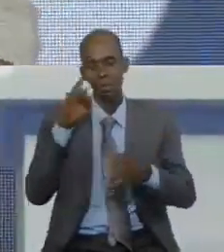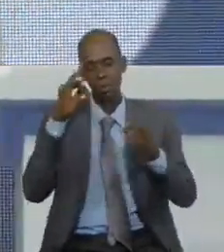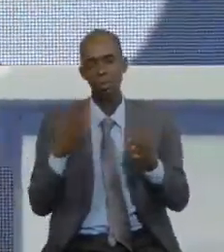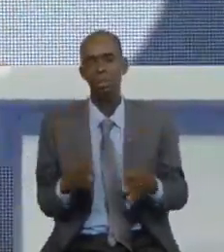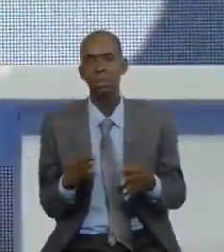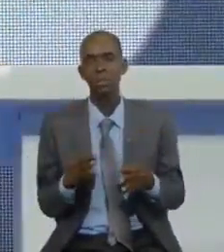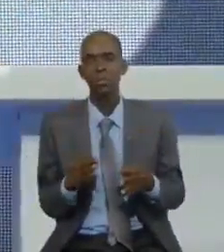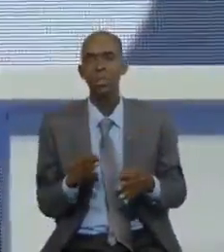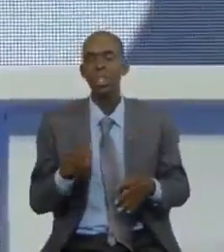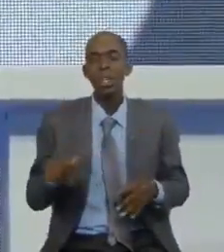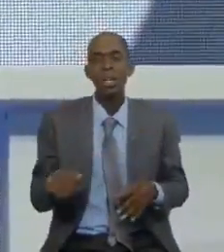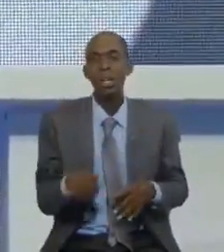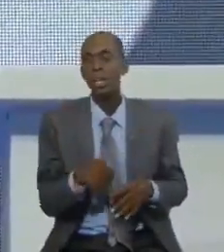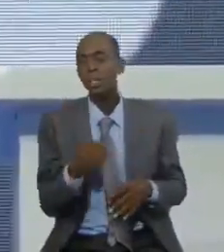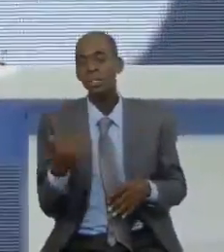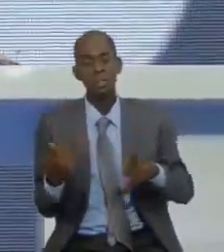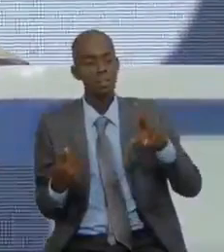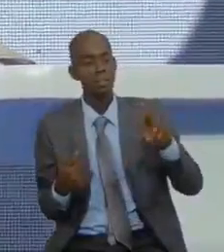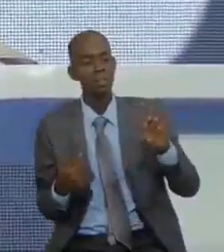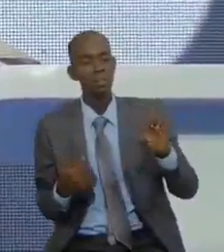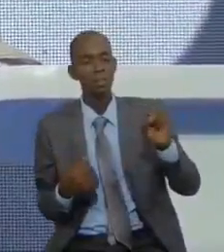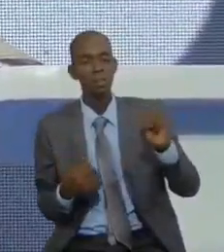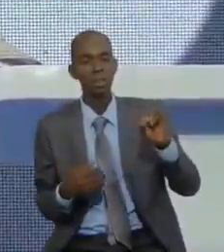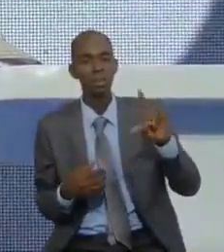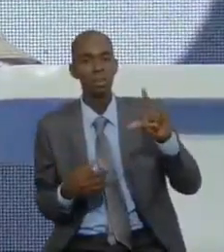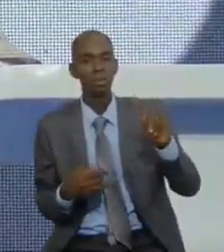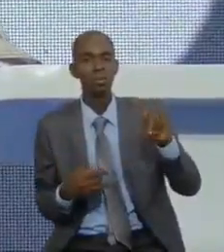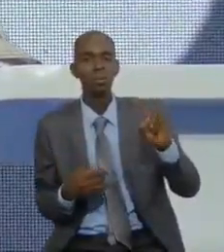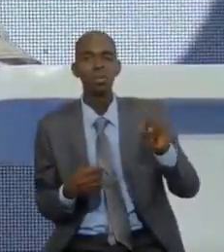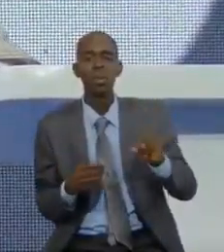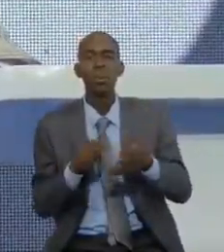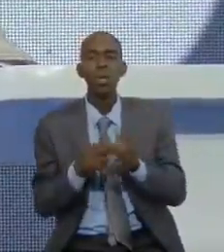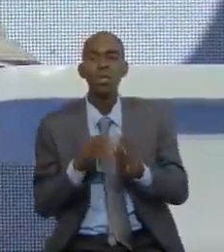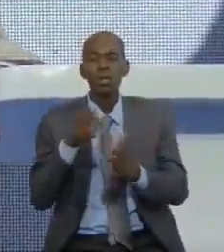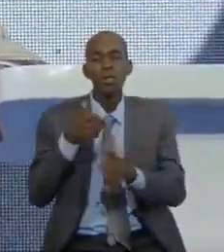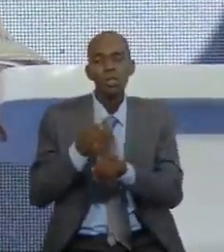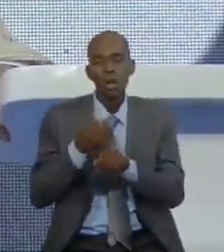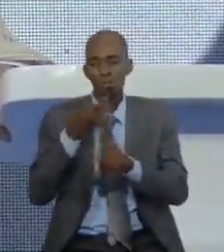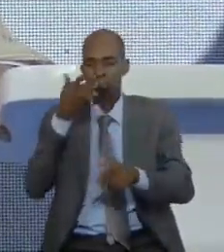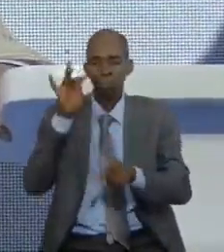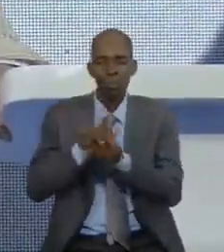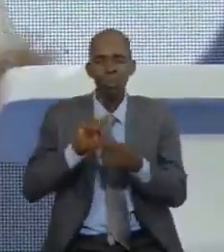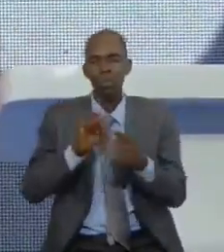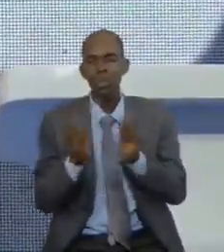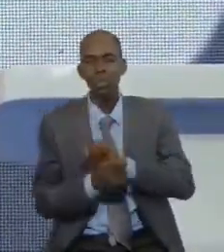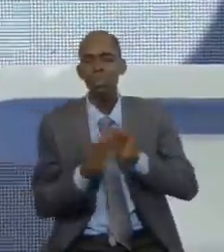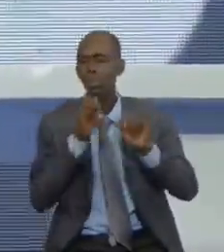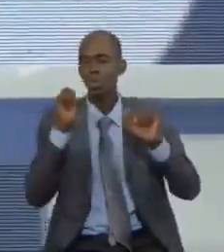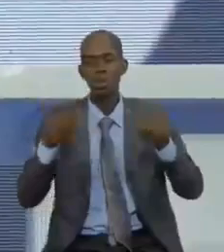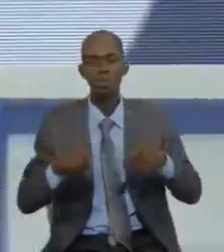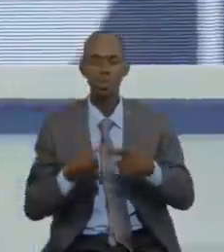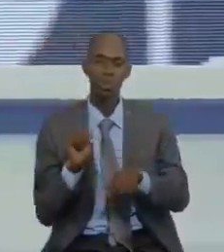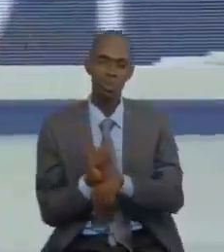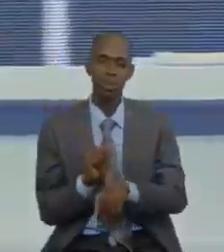Any resolution you took could not have any standing effect.